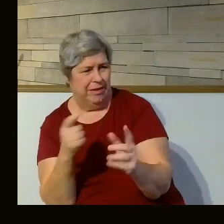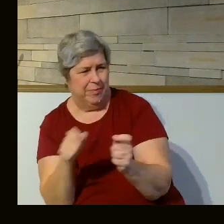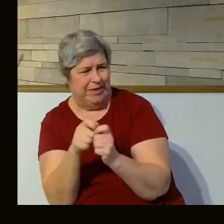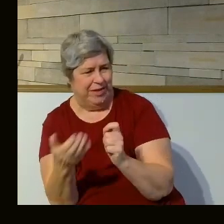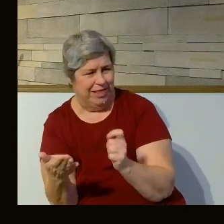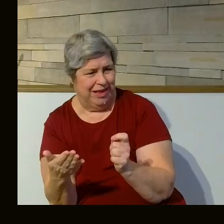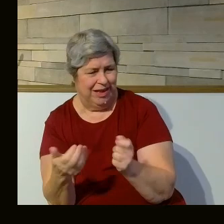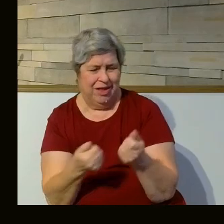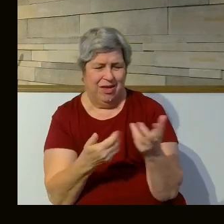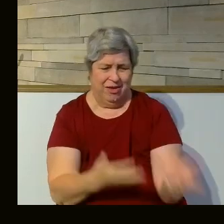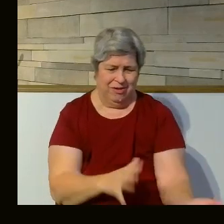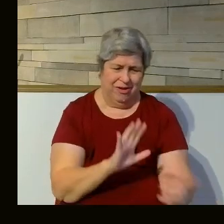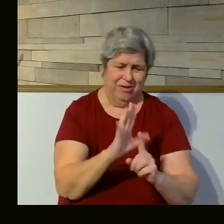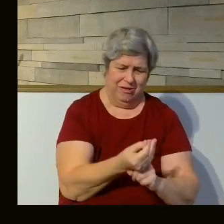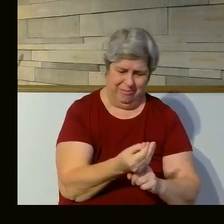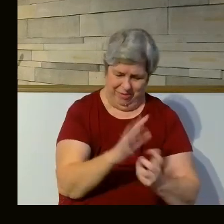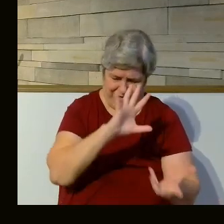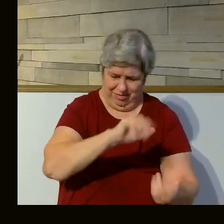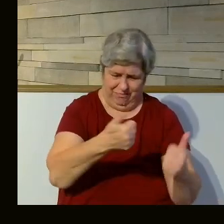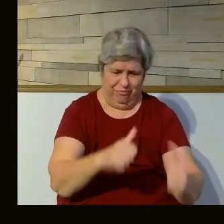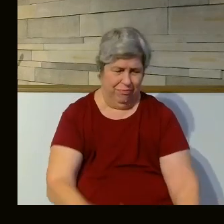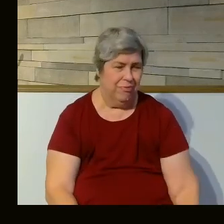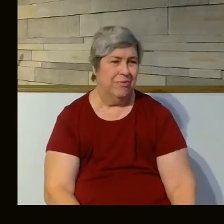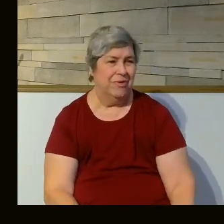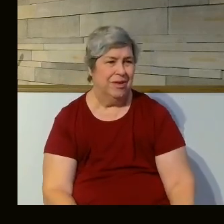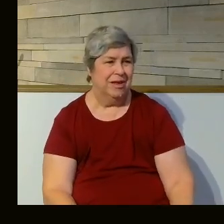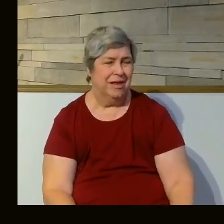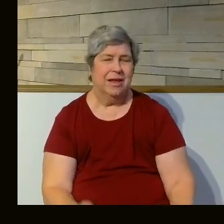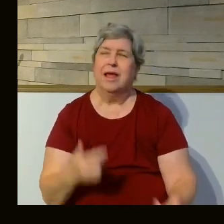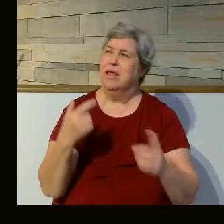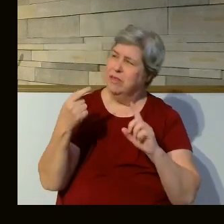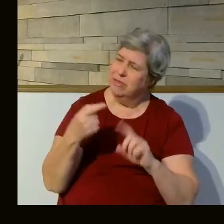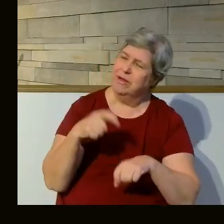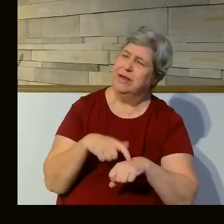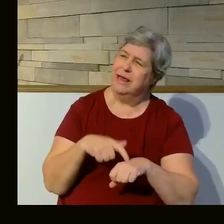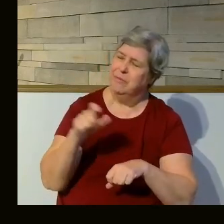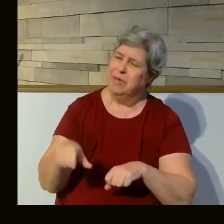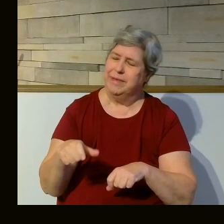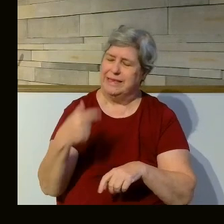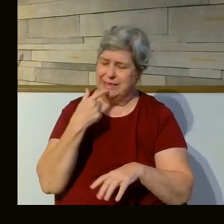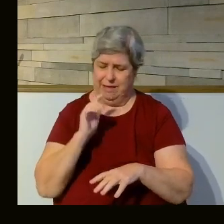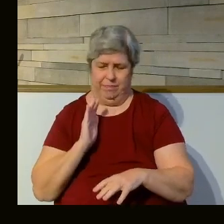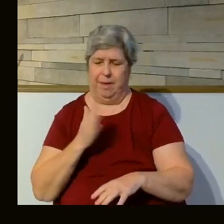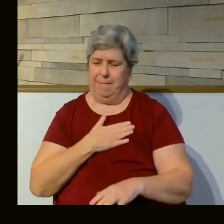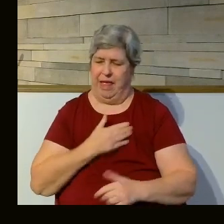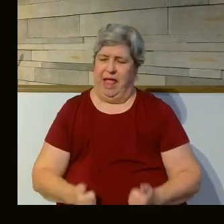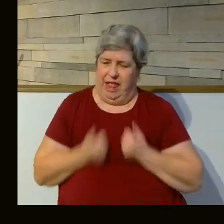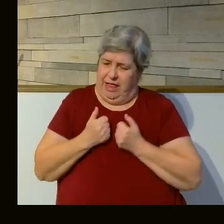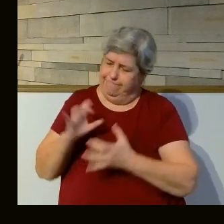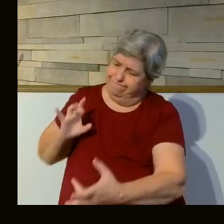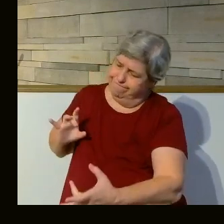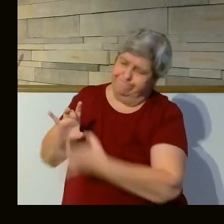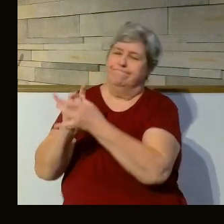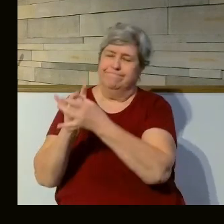our community, our society, going right out the window. There comes a point that we have to stake our lives to something, that you have